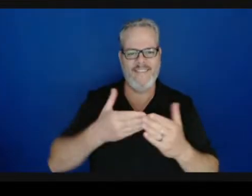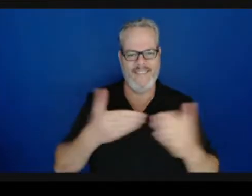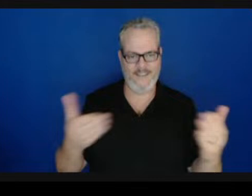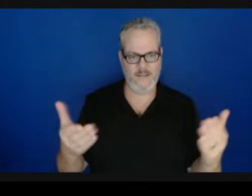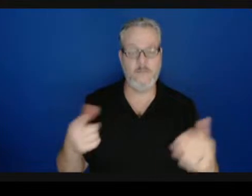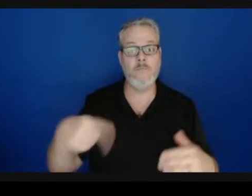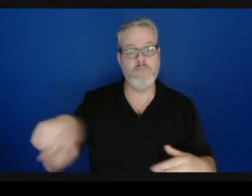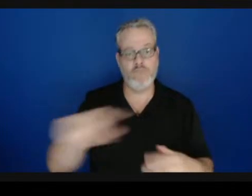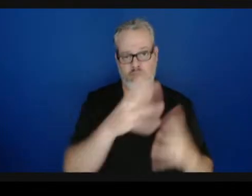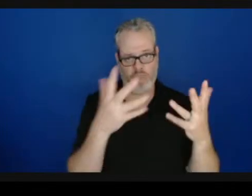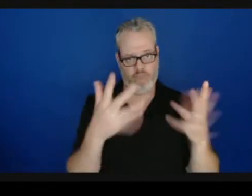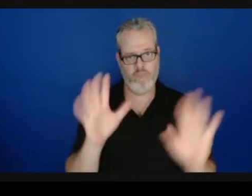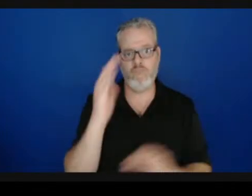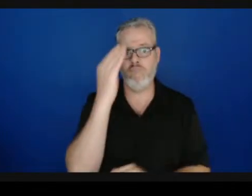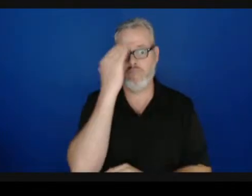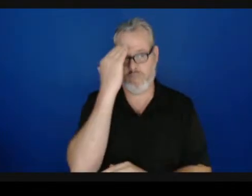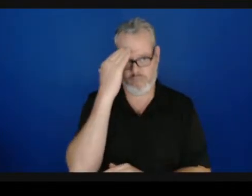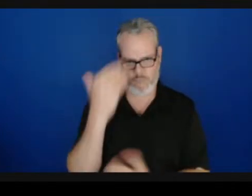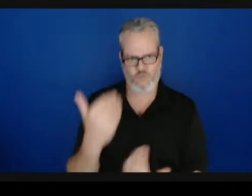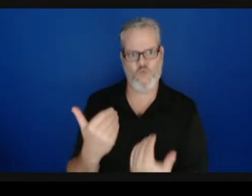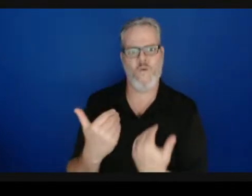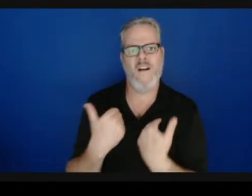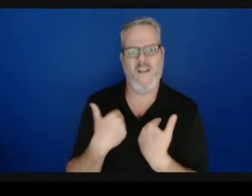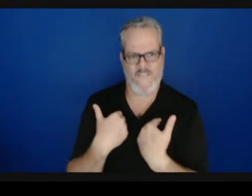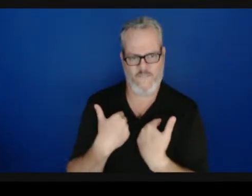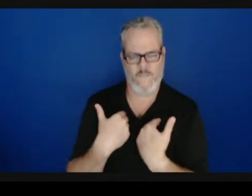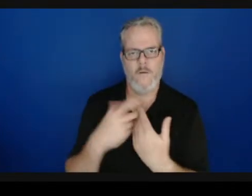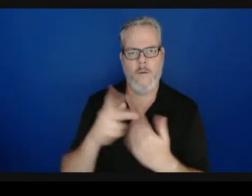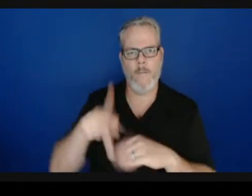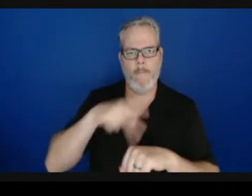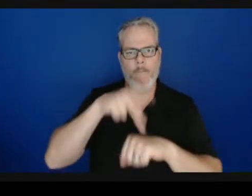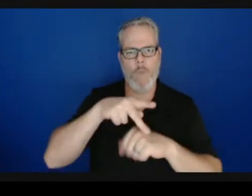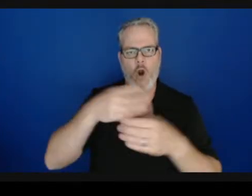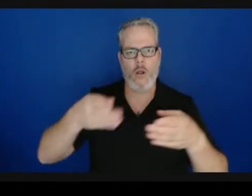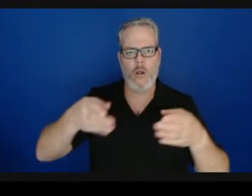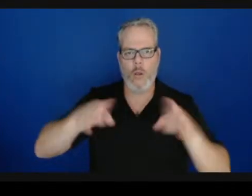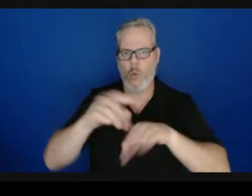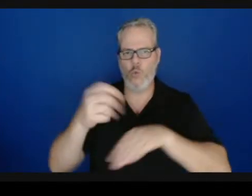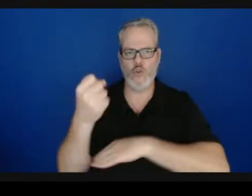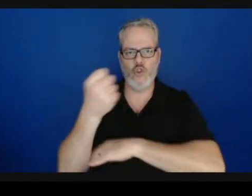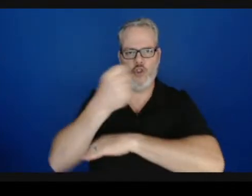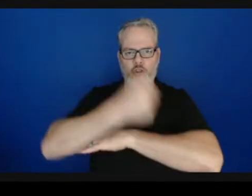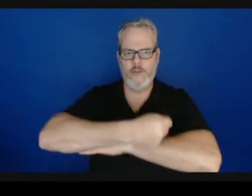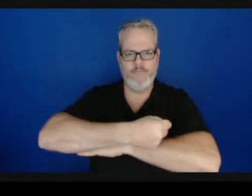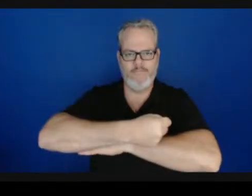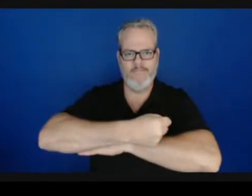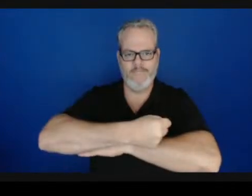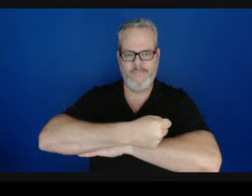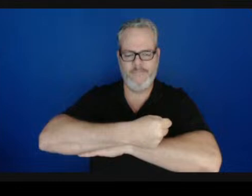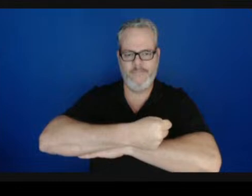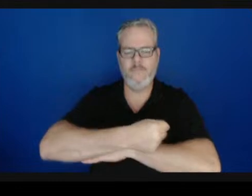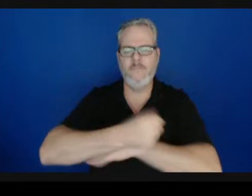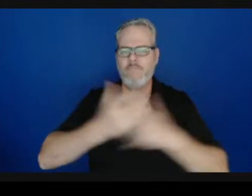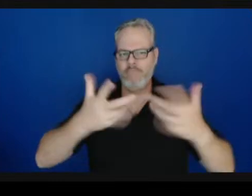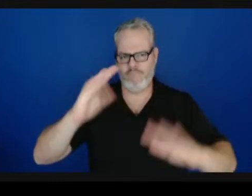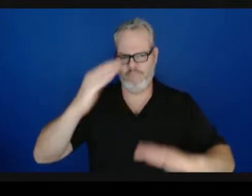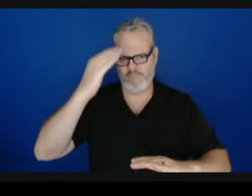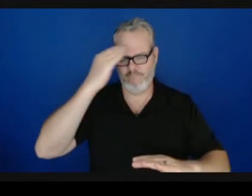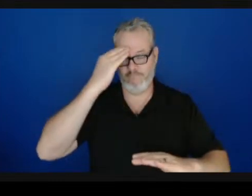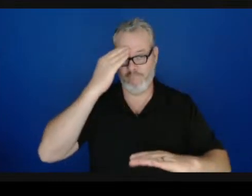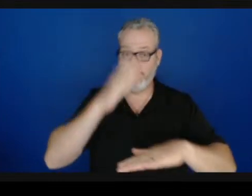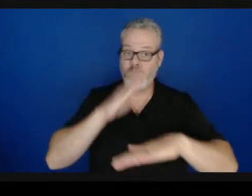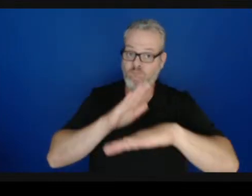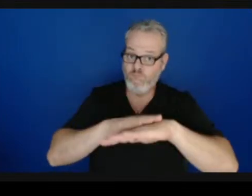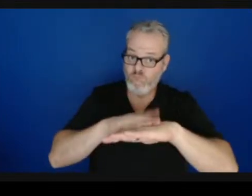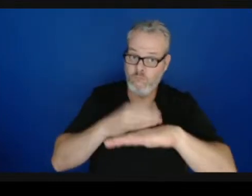all know, we do have park closures. We know that. The best thing I can tell you for the park